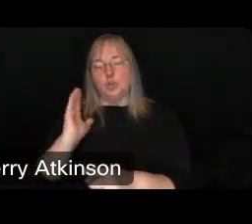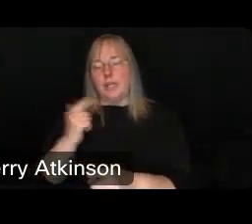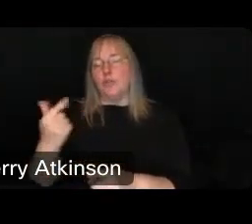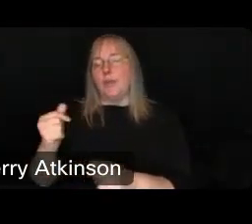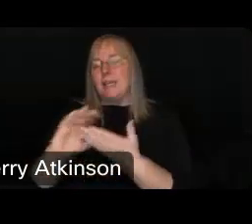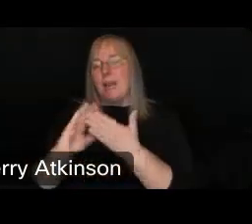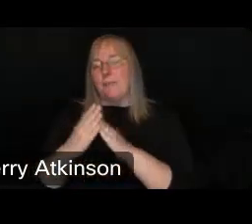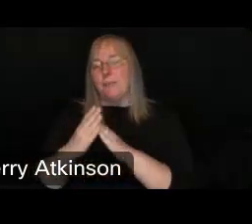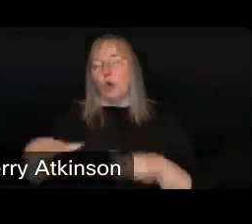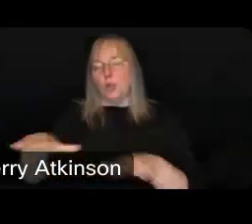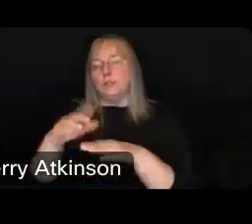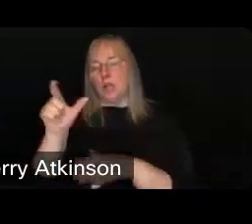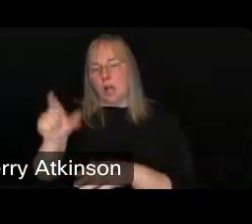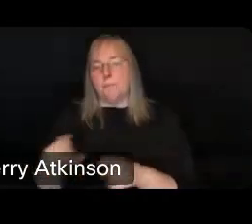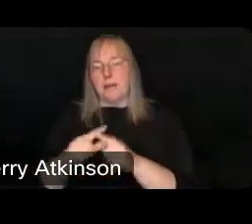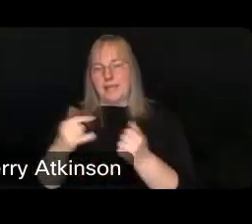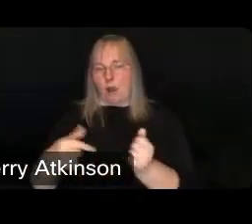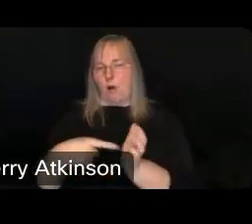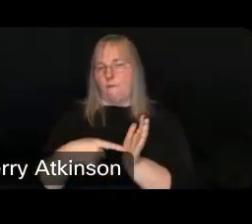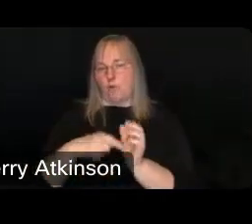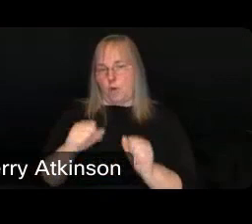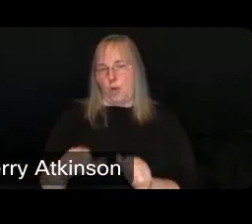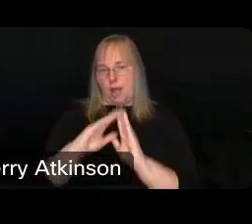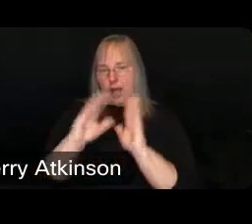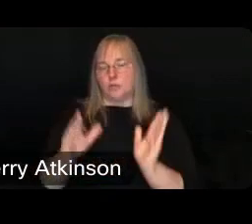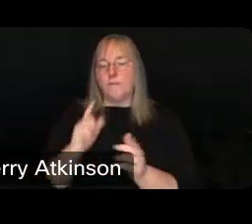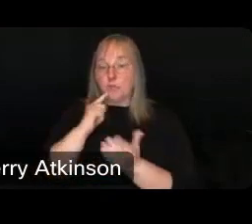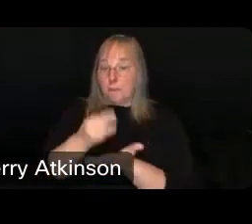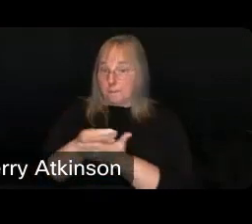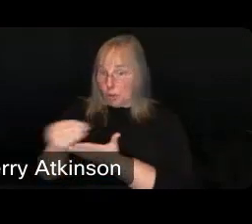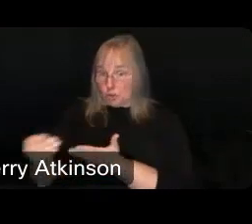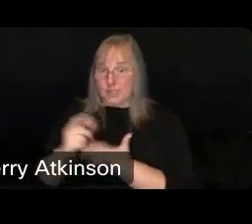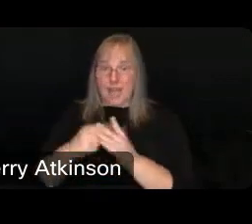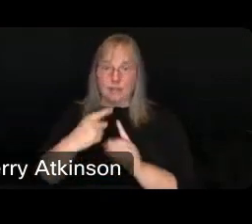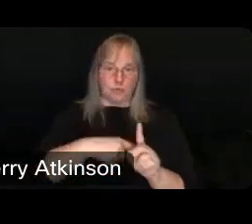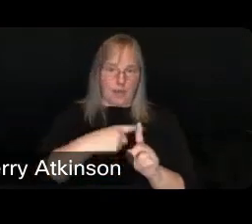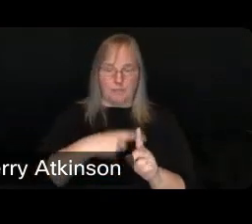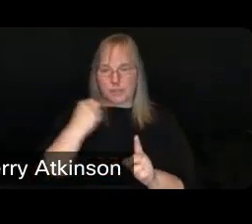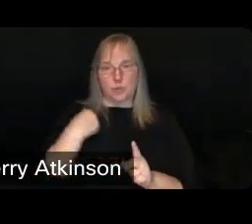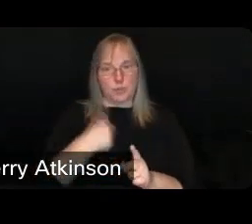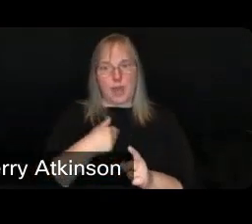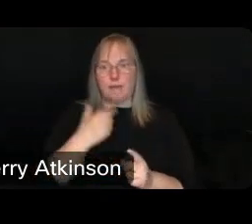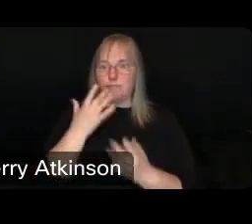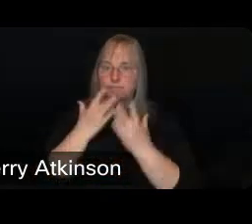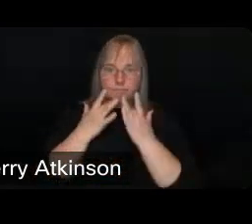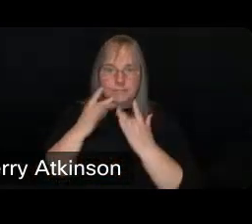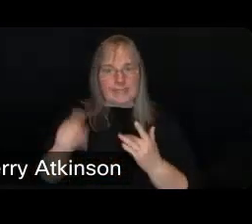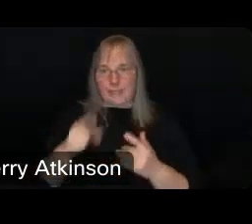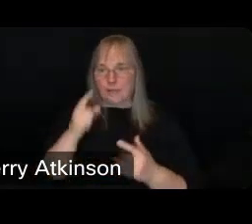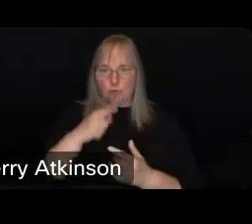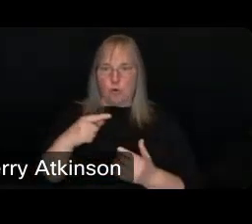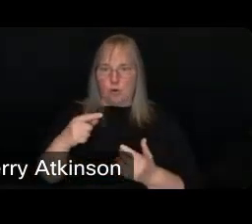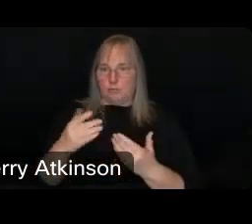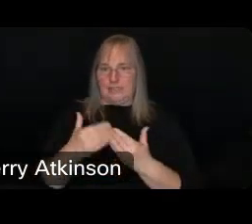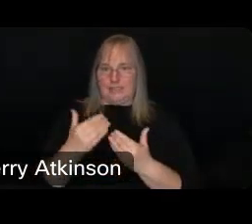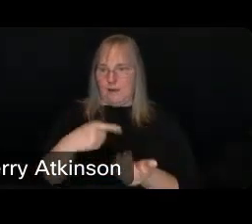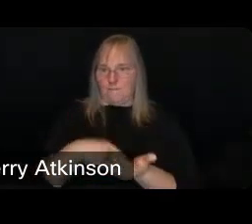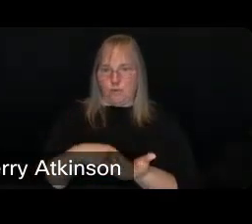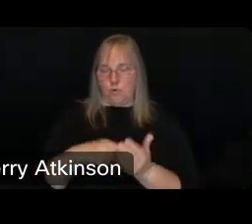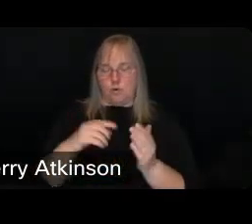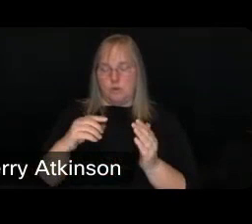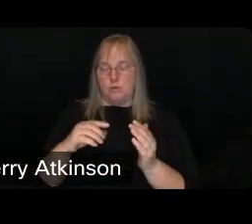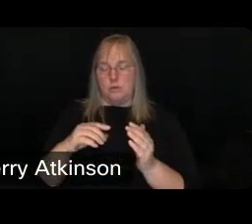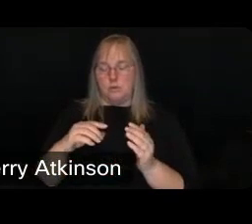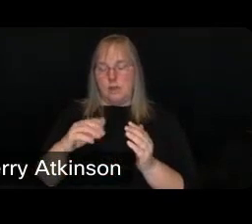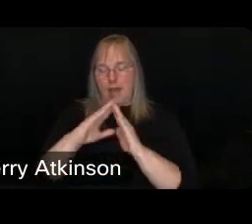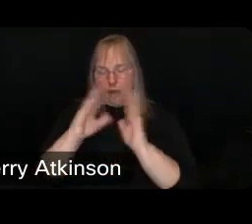column for purchase and rental because we have such a need for affordable housing in the county. What came out of this process is that, well, we